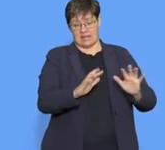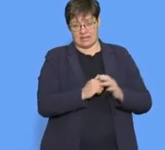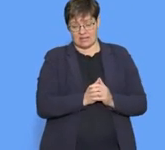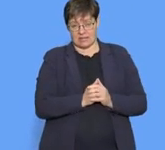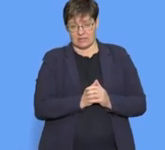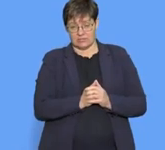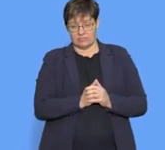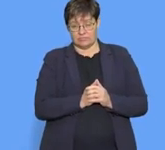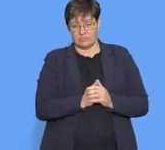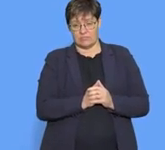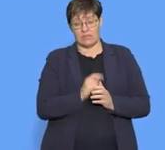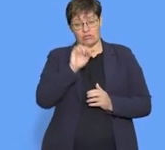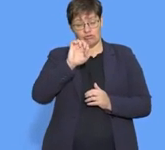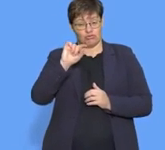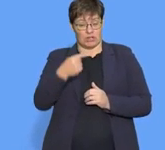10